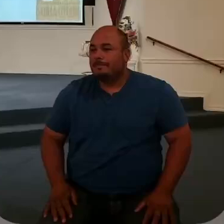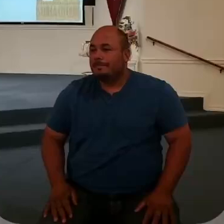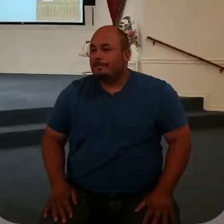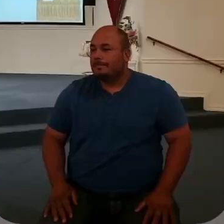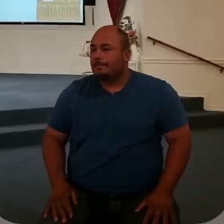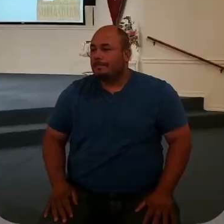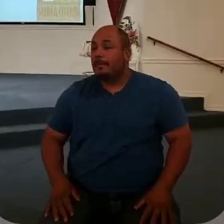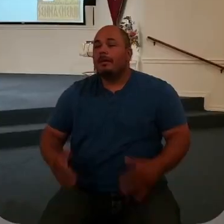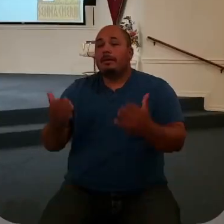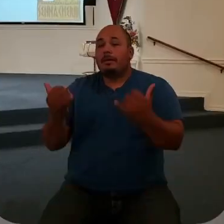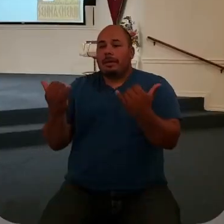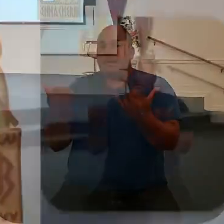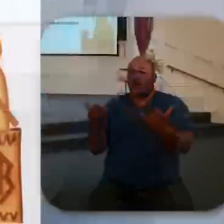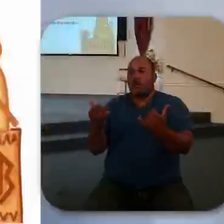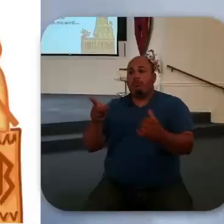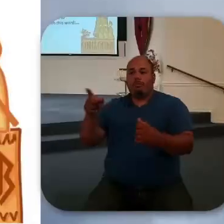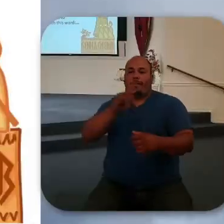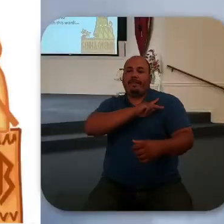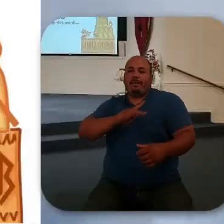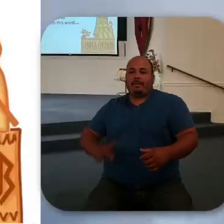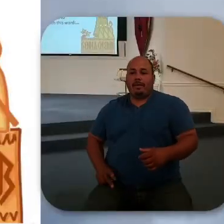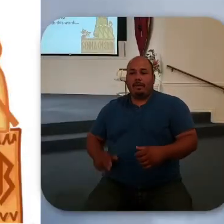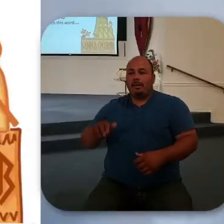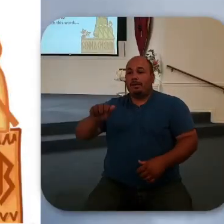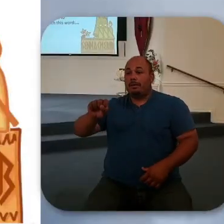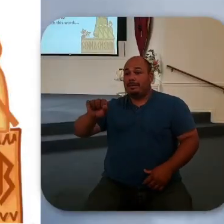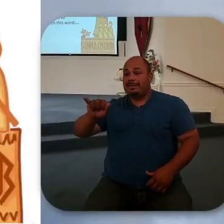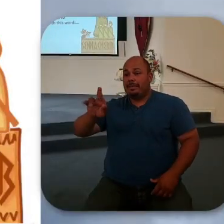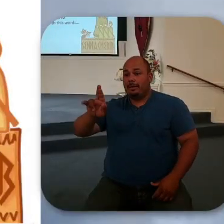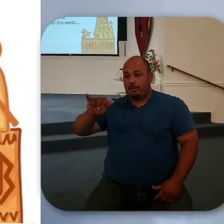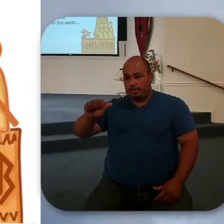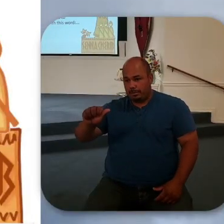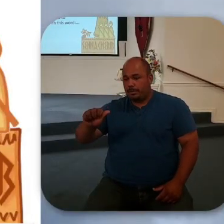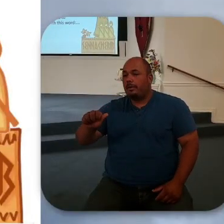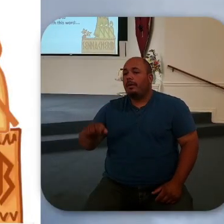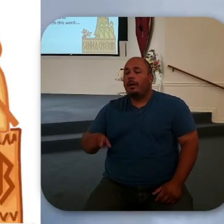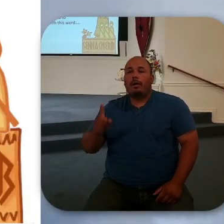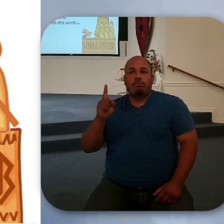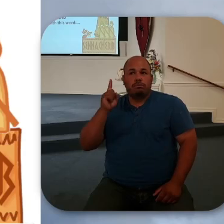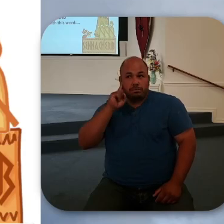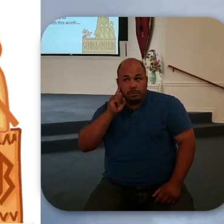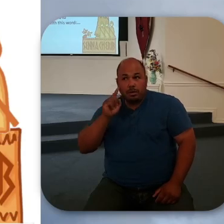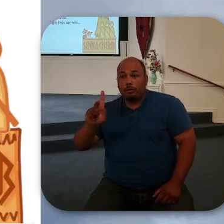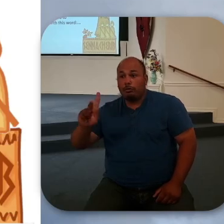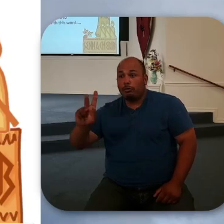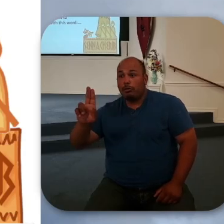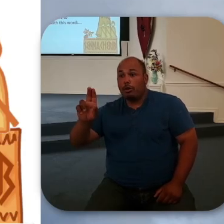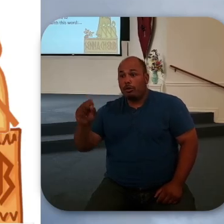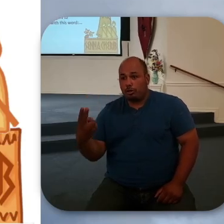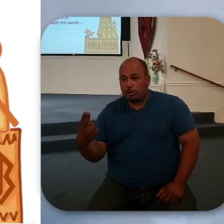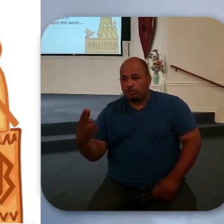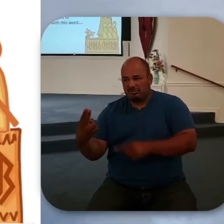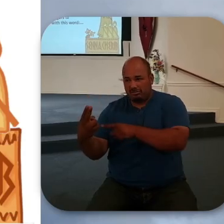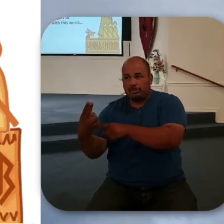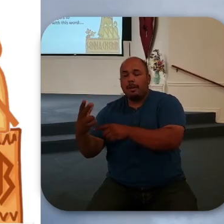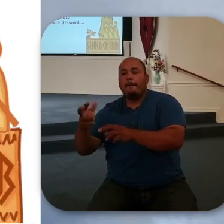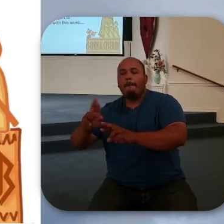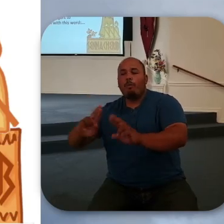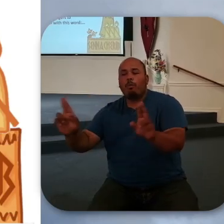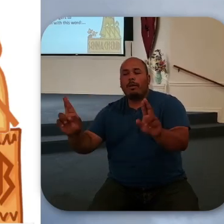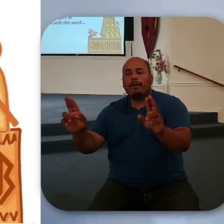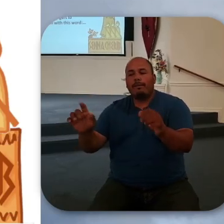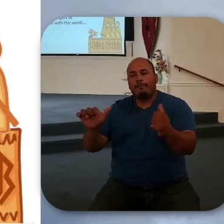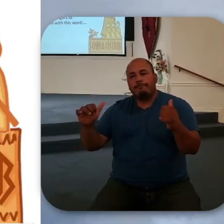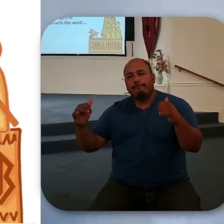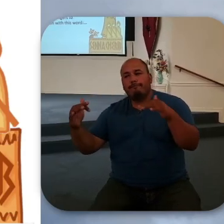Now Sennacherib received a report that Tirhakah, the king of Cush, was marching out to fight against him. So he